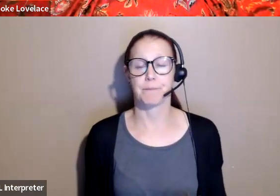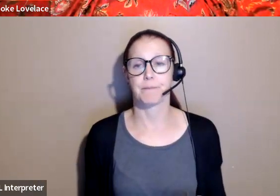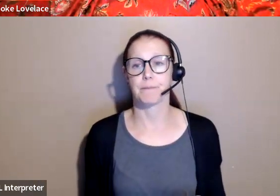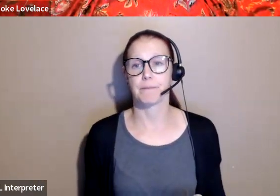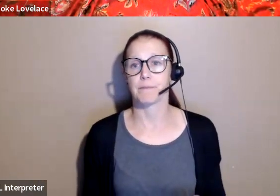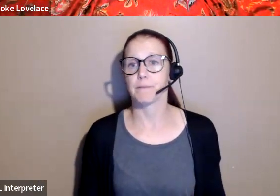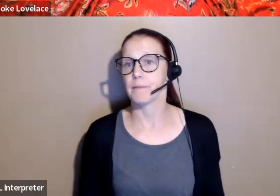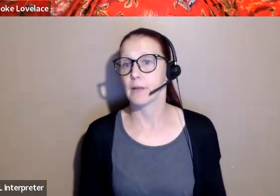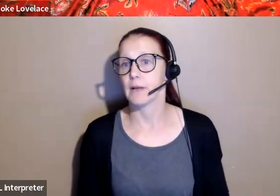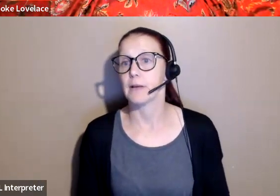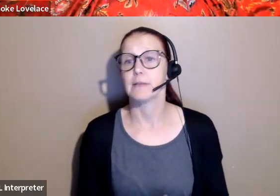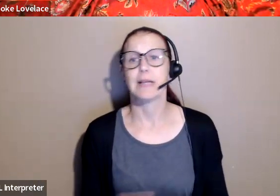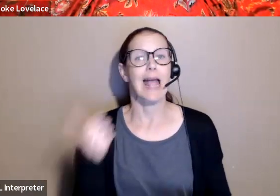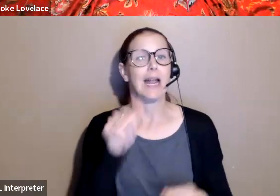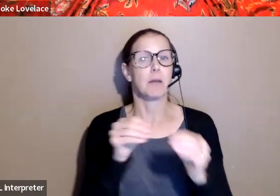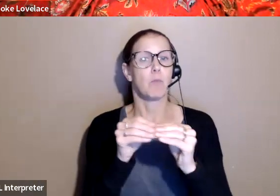Anything else you would like to share?